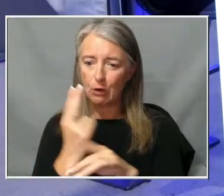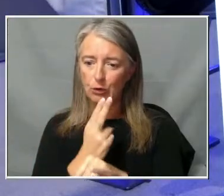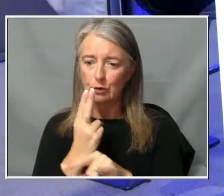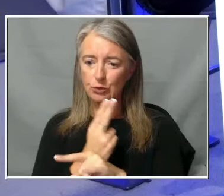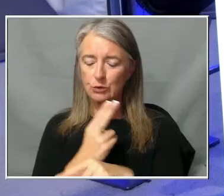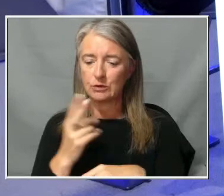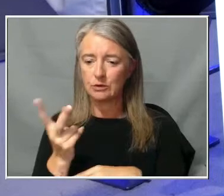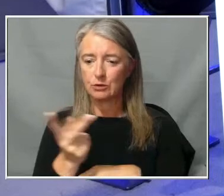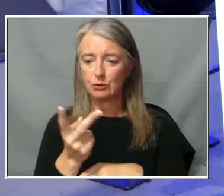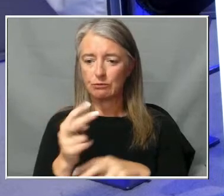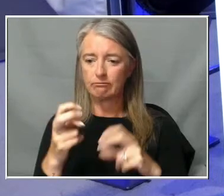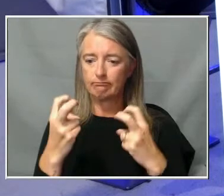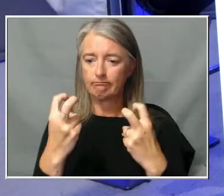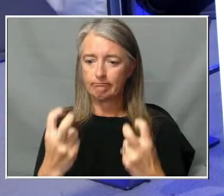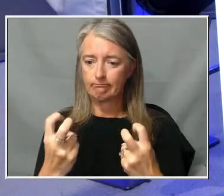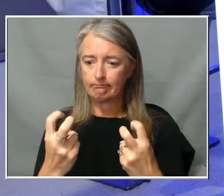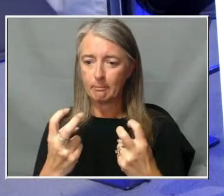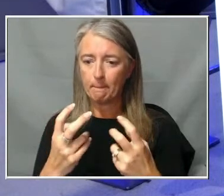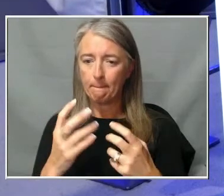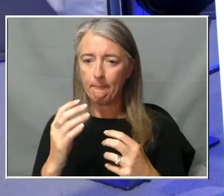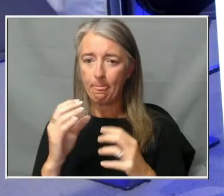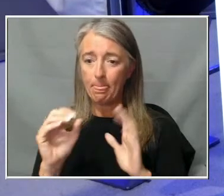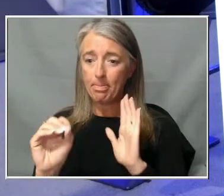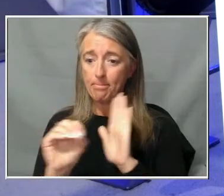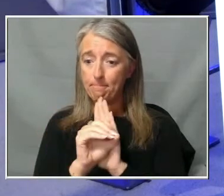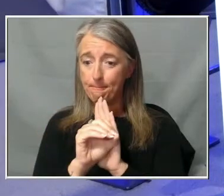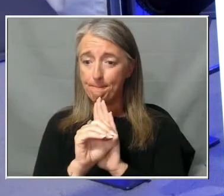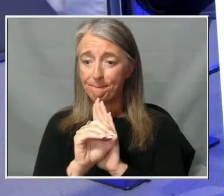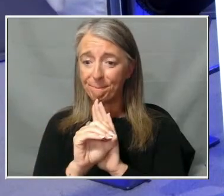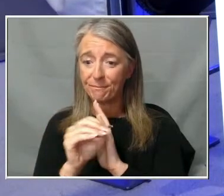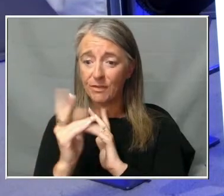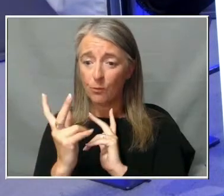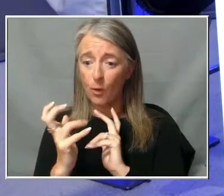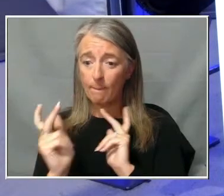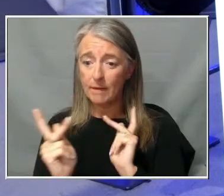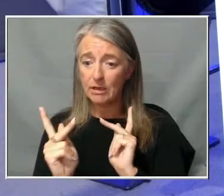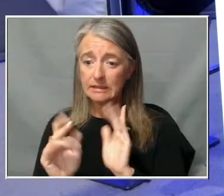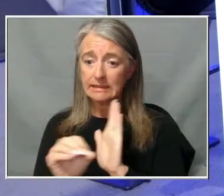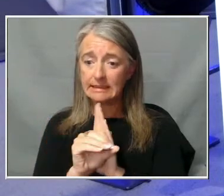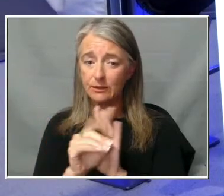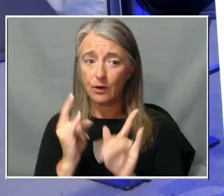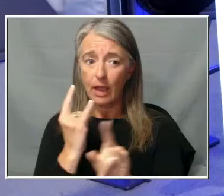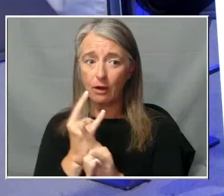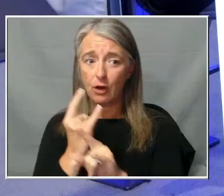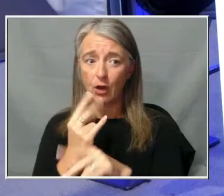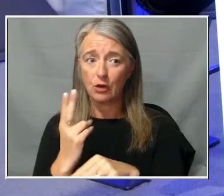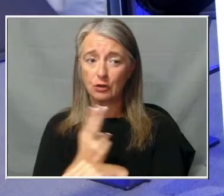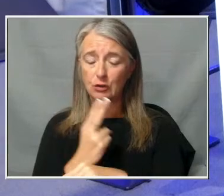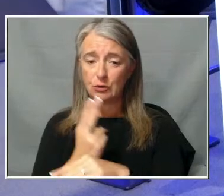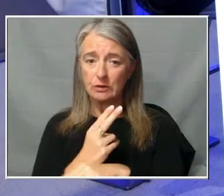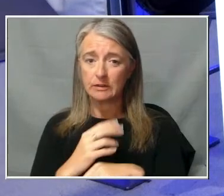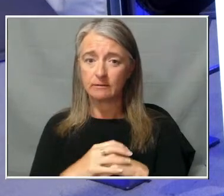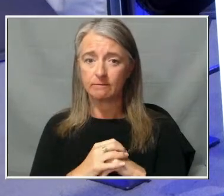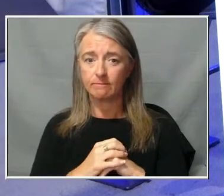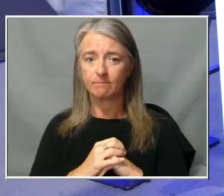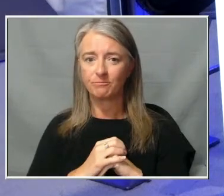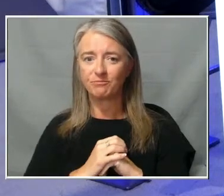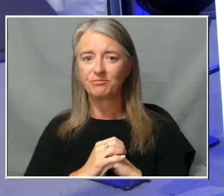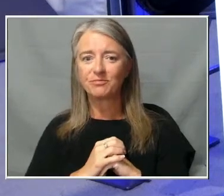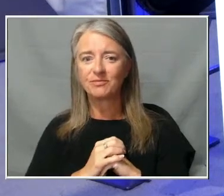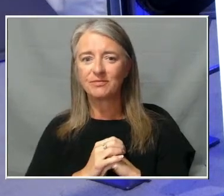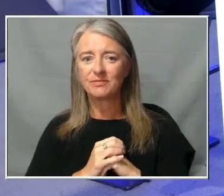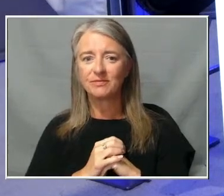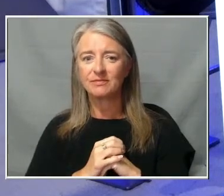here, is 0 where you want people to be? 0 alcohol use? I can comment on